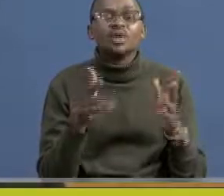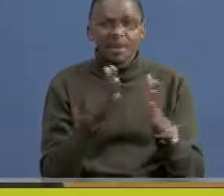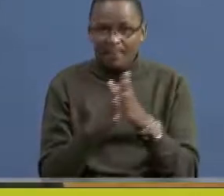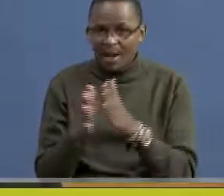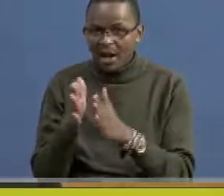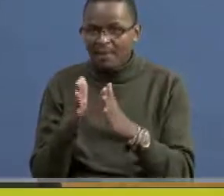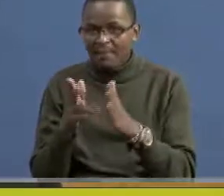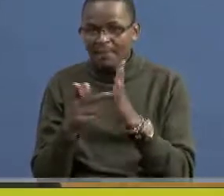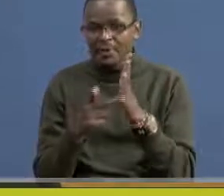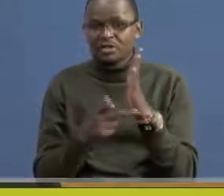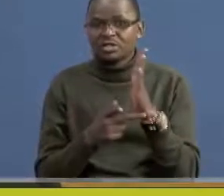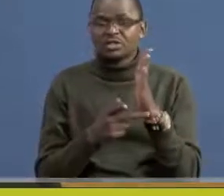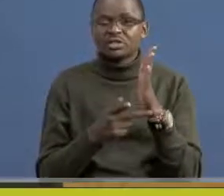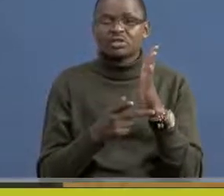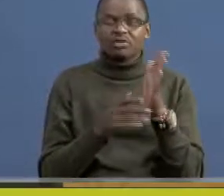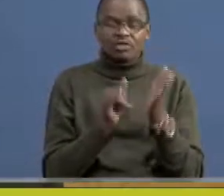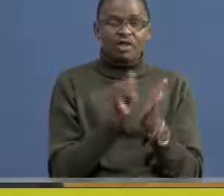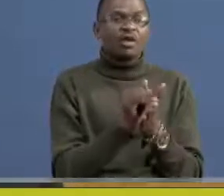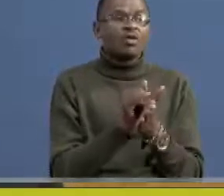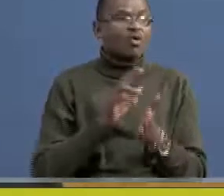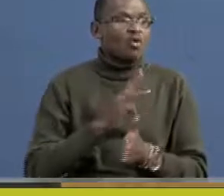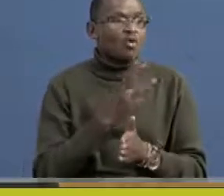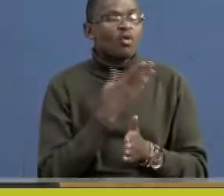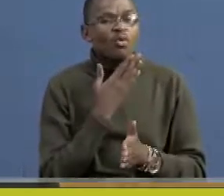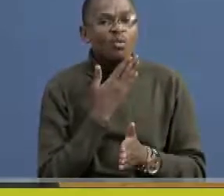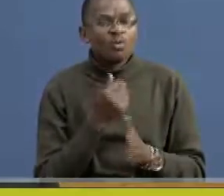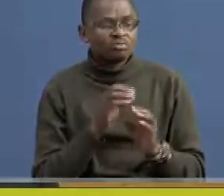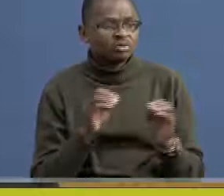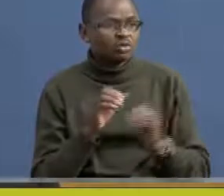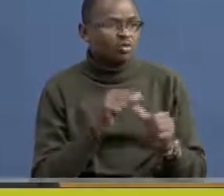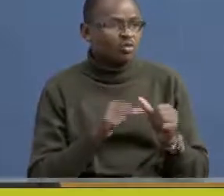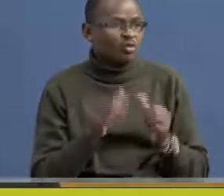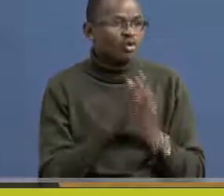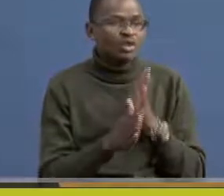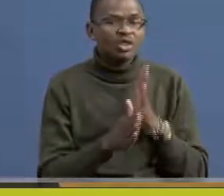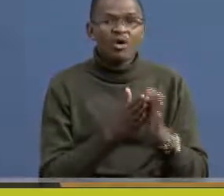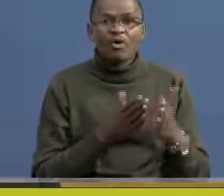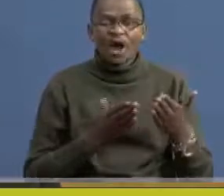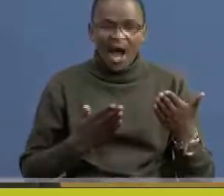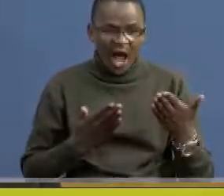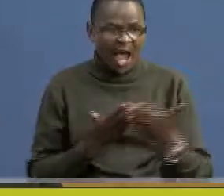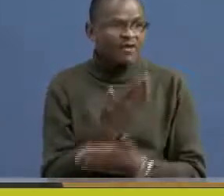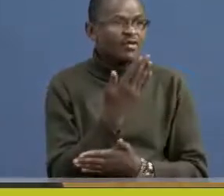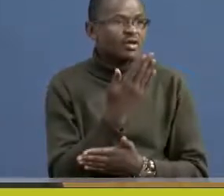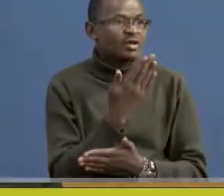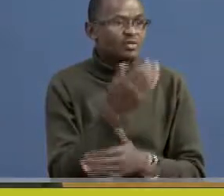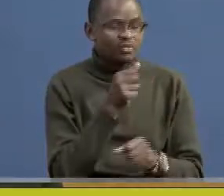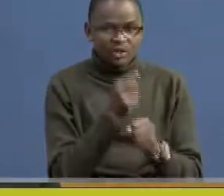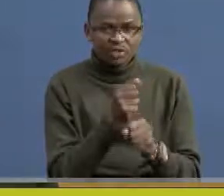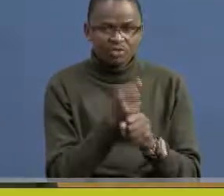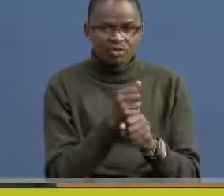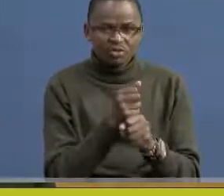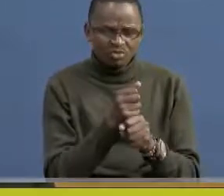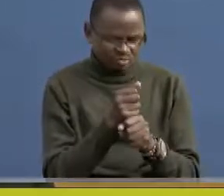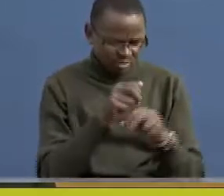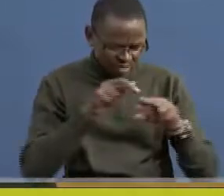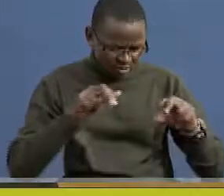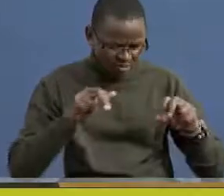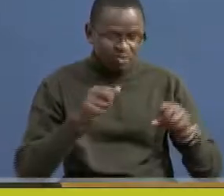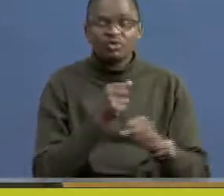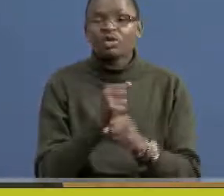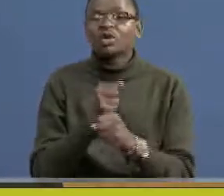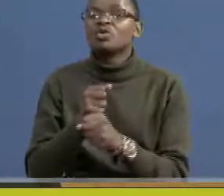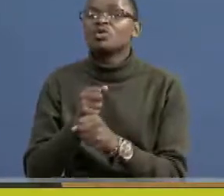strategic policy direction on that. We do not just act without evidence. We do a lot of research, we do a